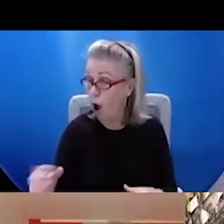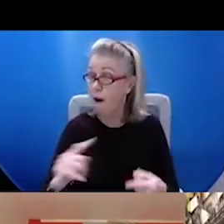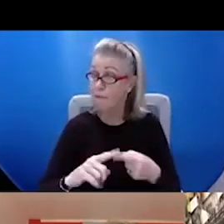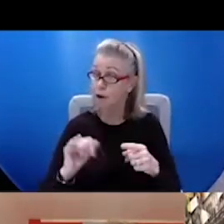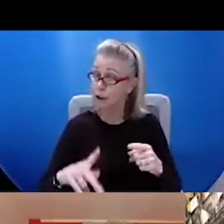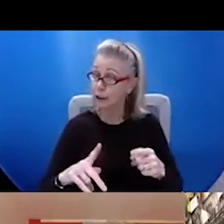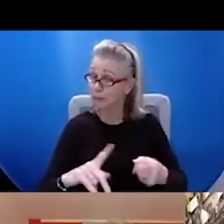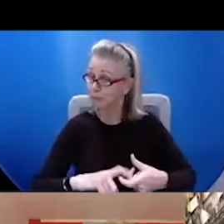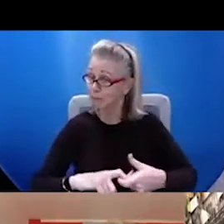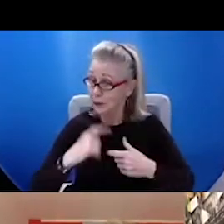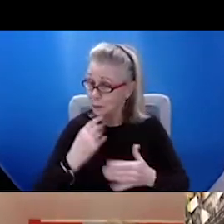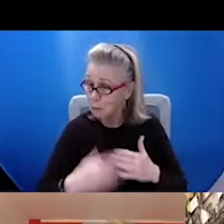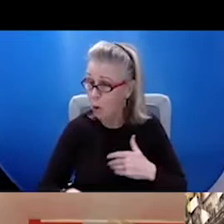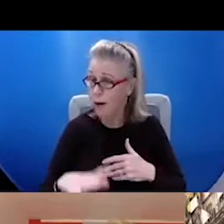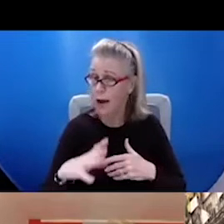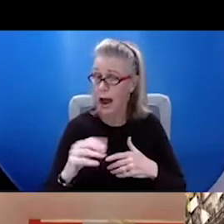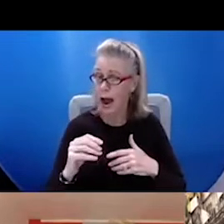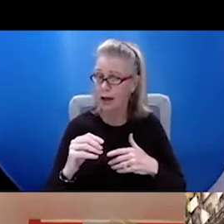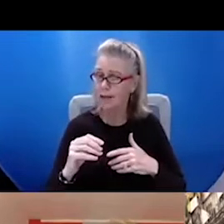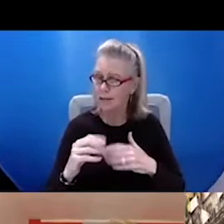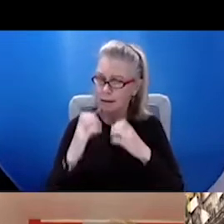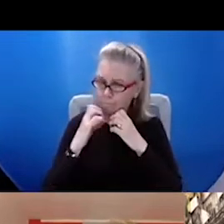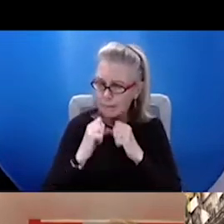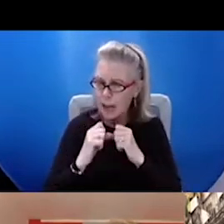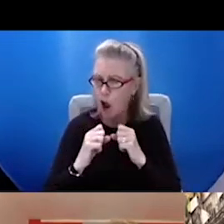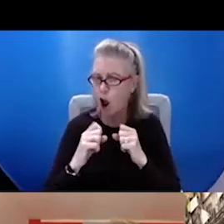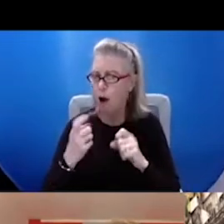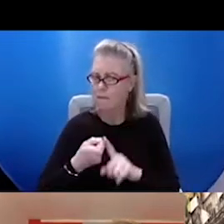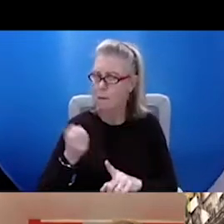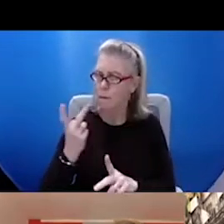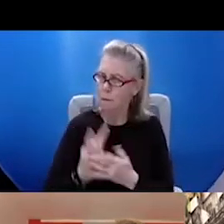and both ancestral and new seeds are gathered.